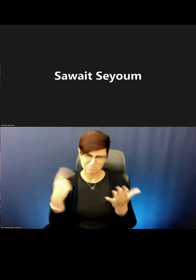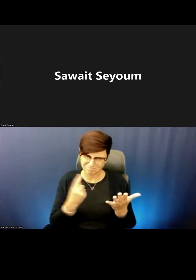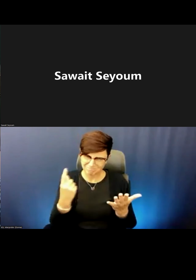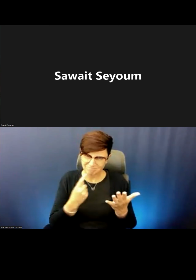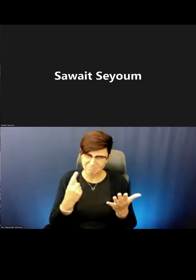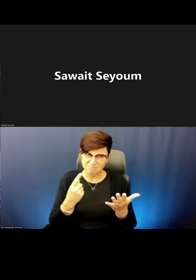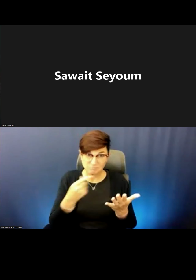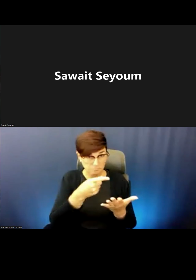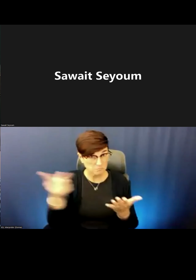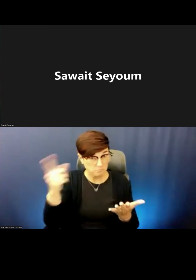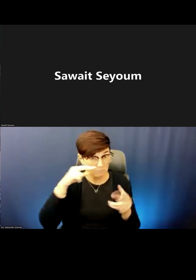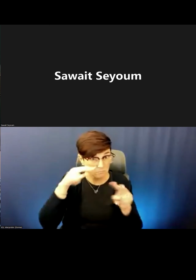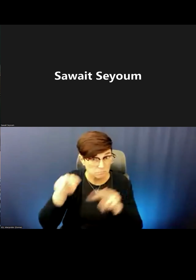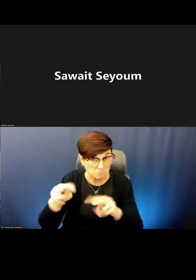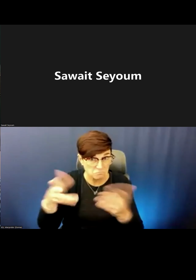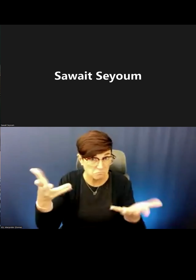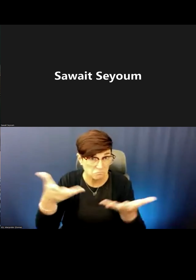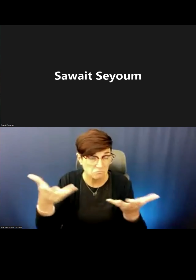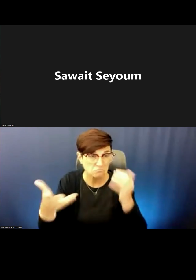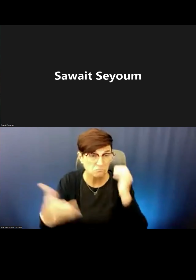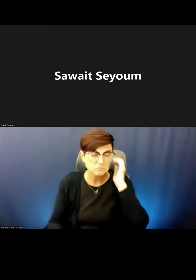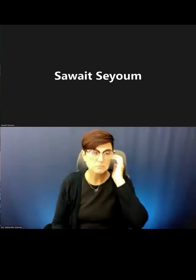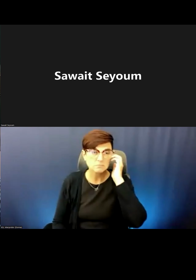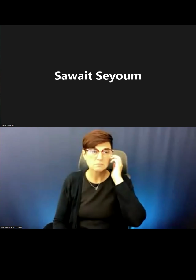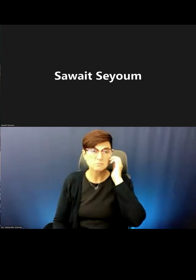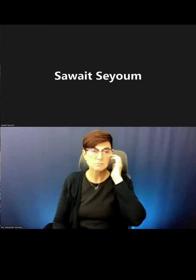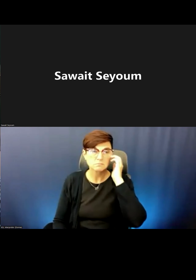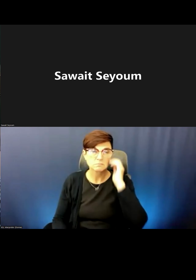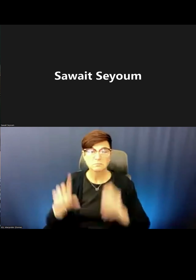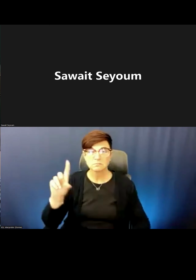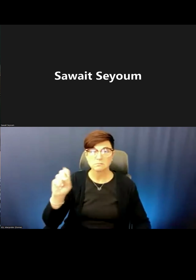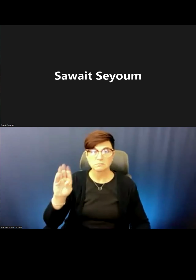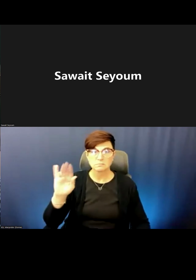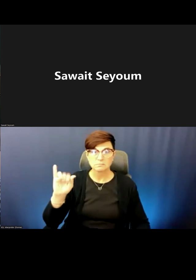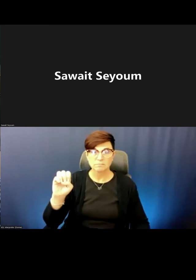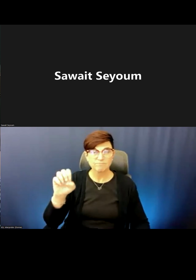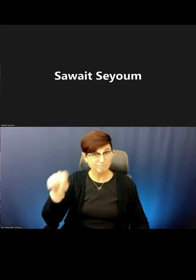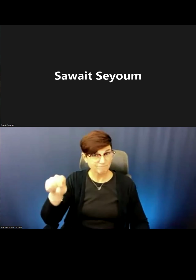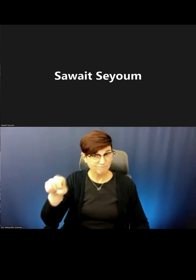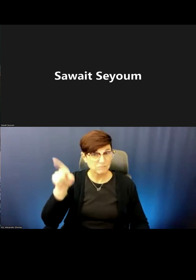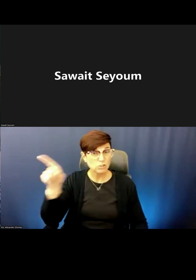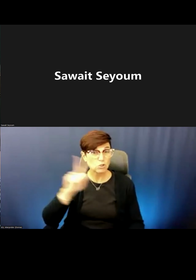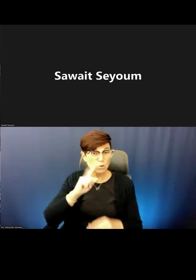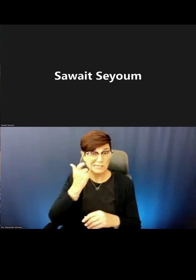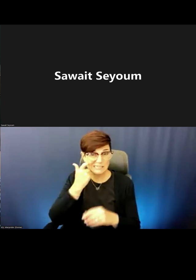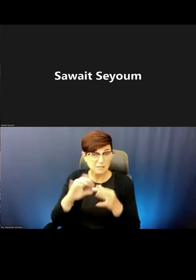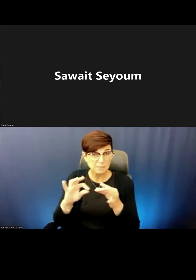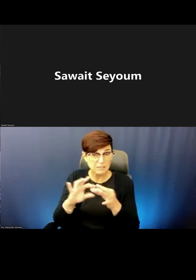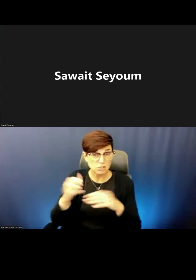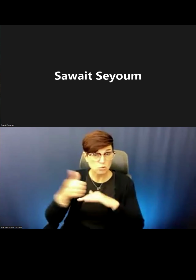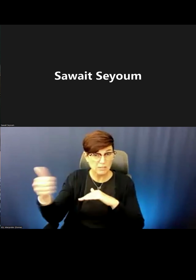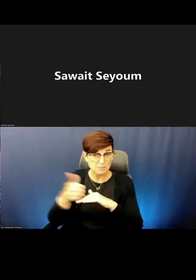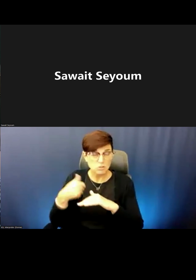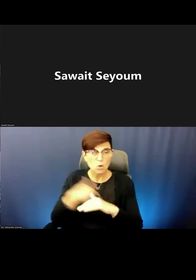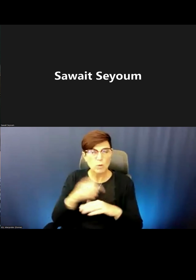Yeah, I thank you for bringing up transportation. We have over $40 billion